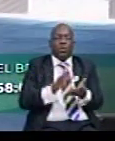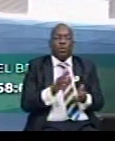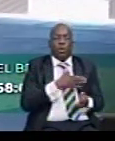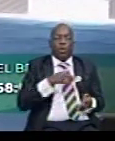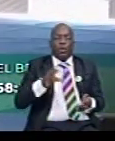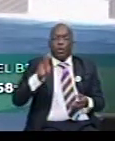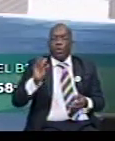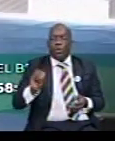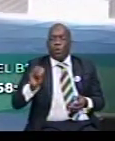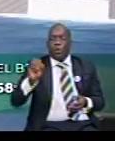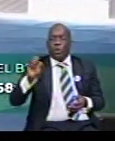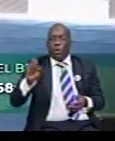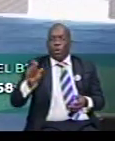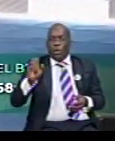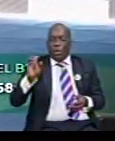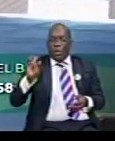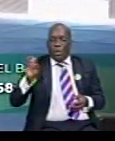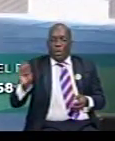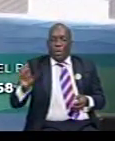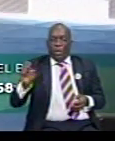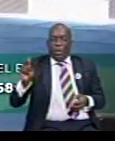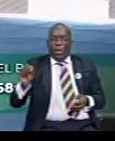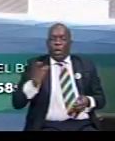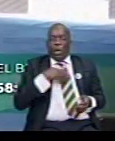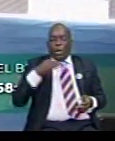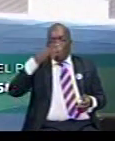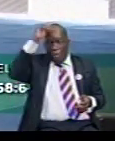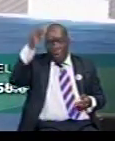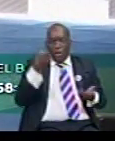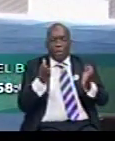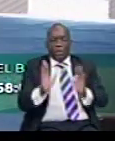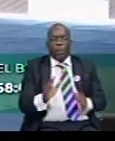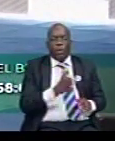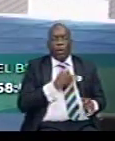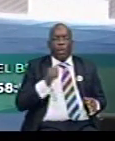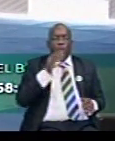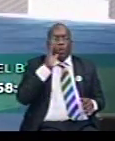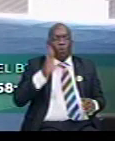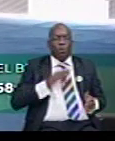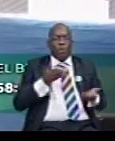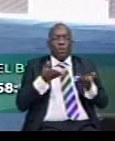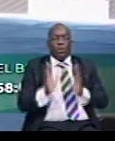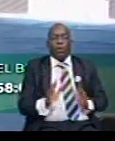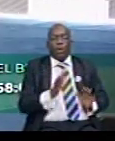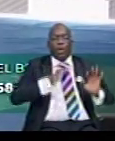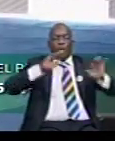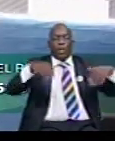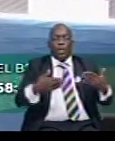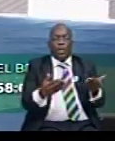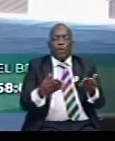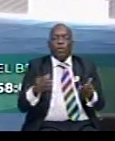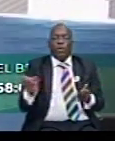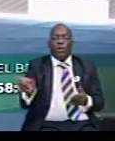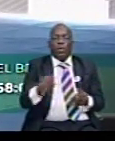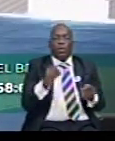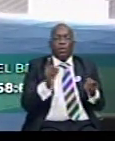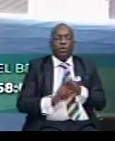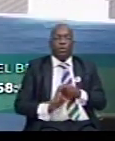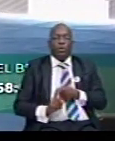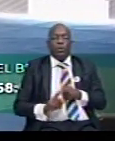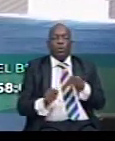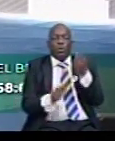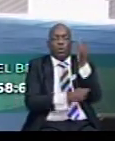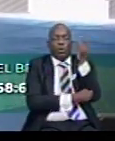women servants and gave them unto Abraham, and